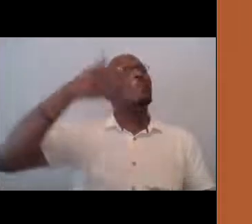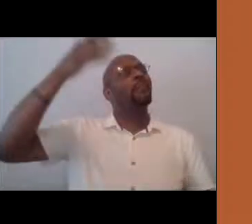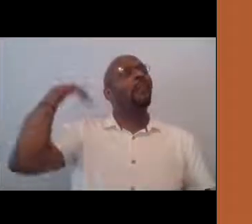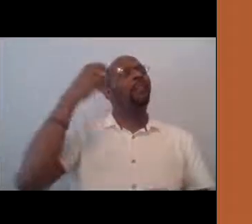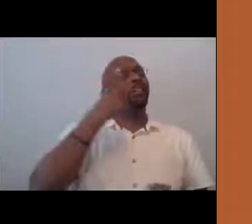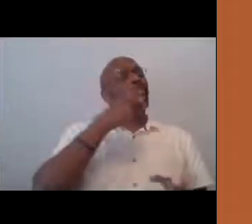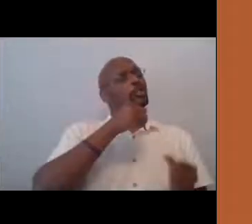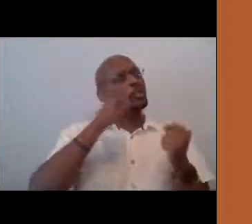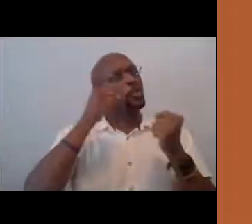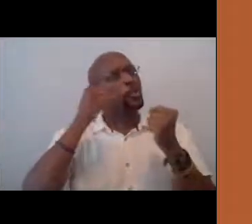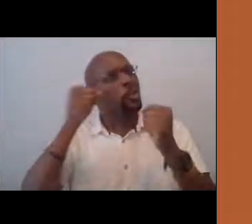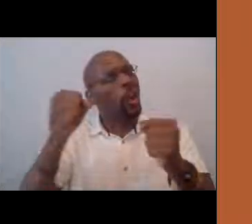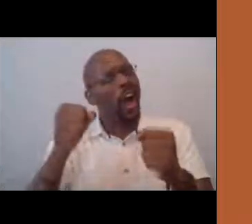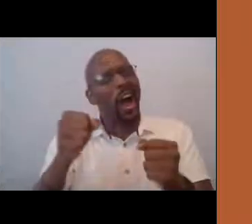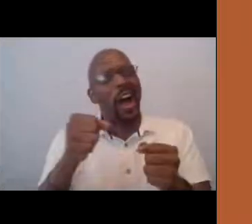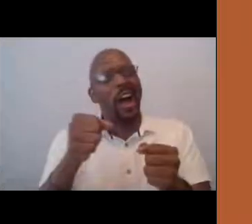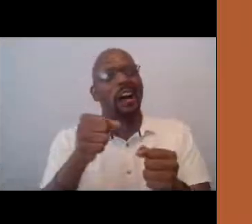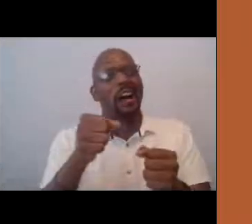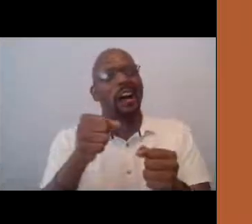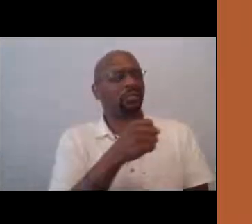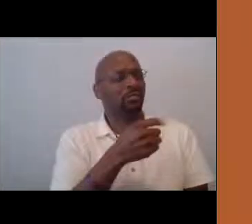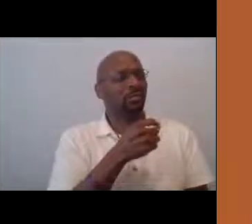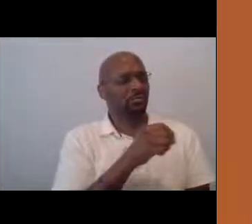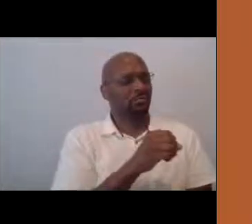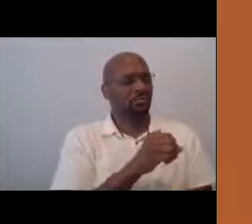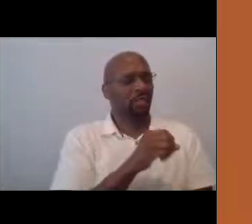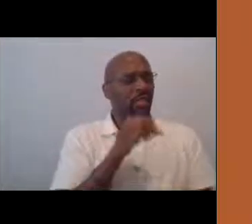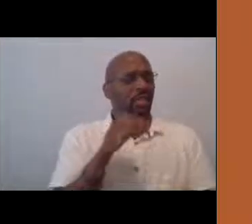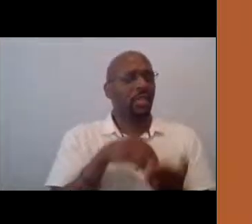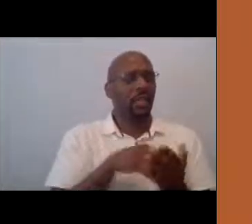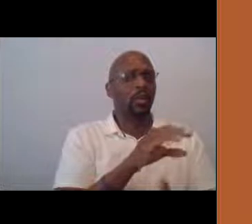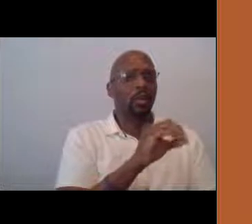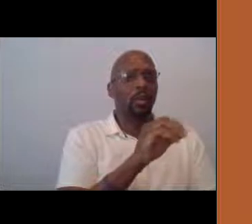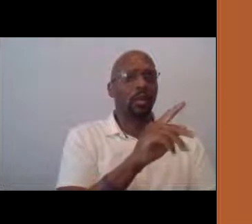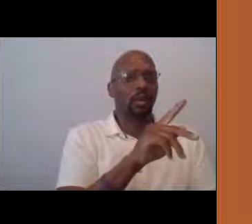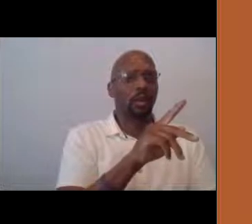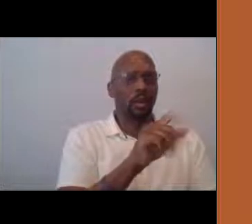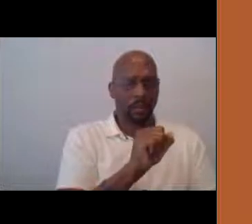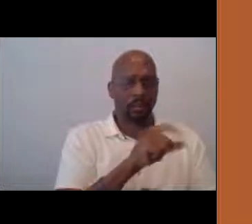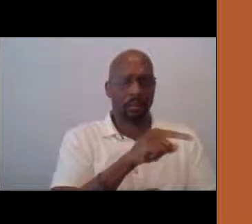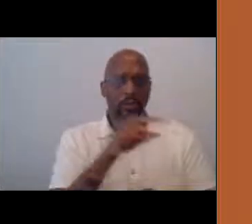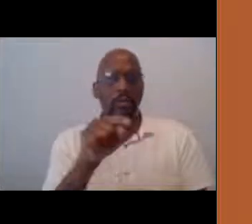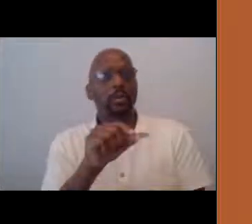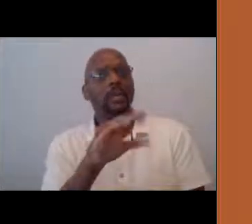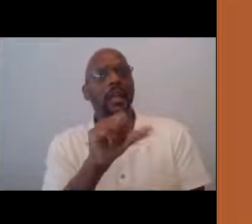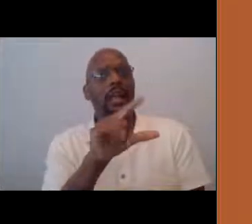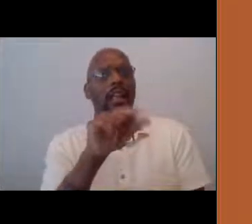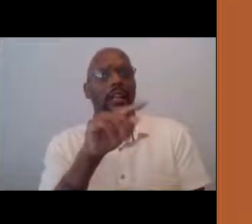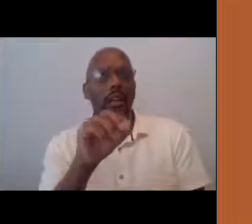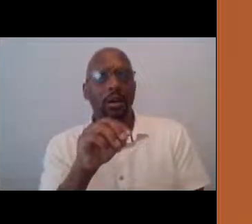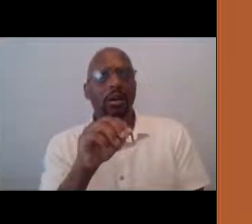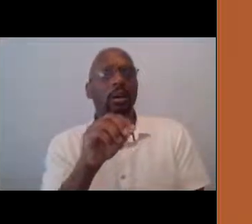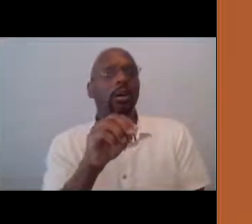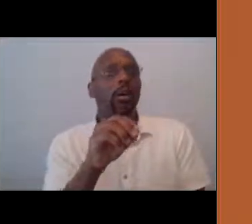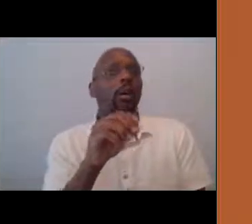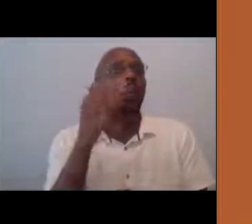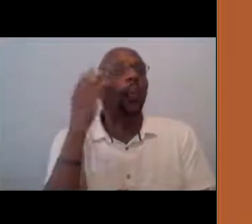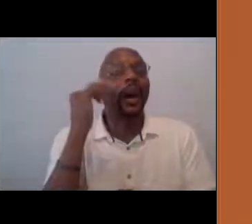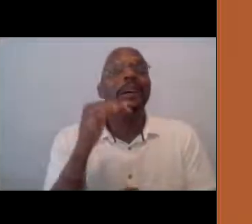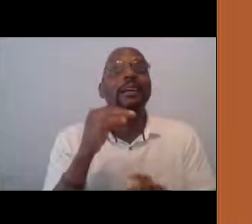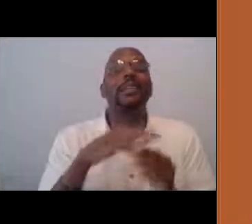Goleta every day. It's just quite a drive because of the housing issues, because